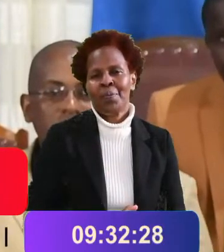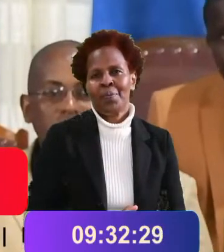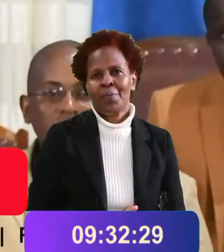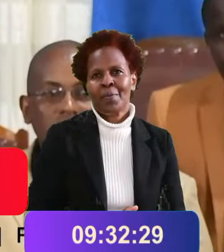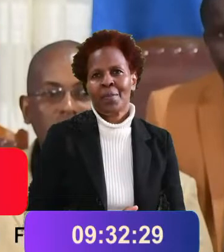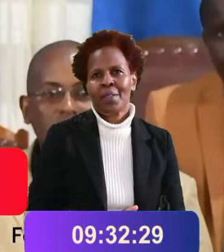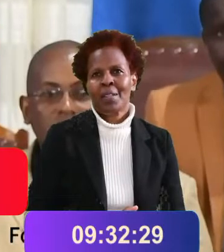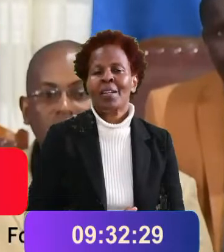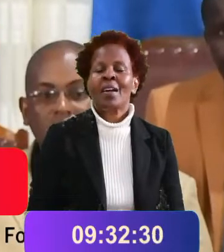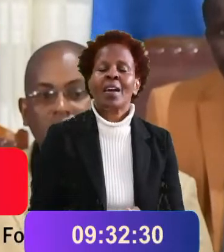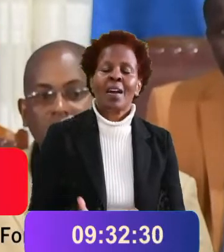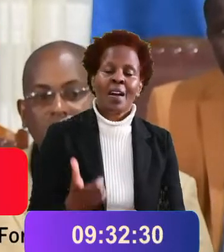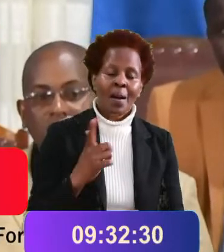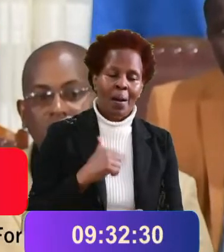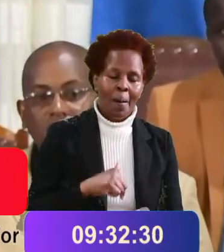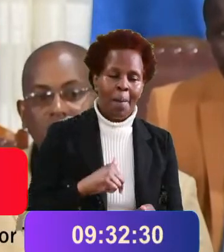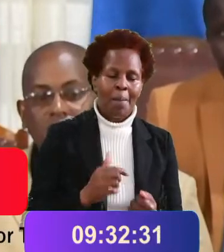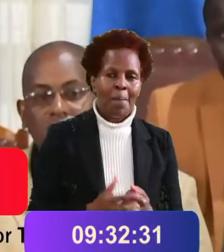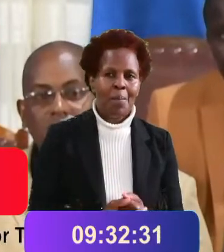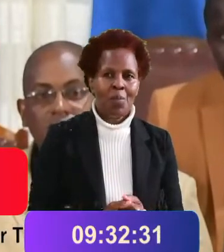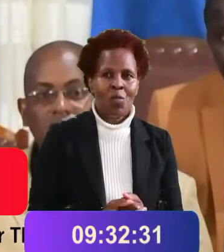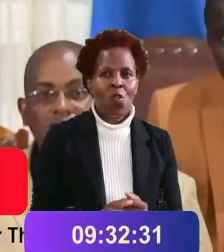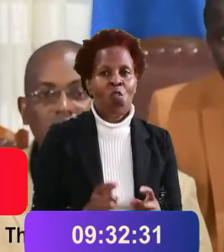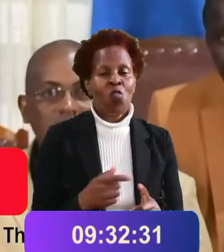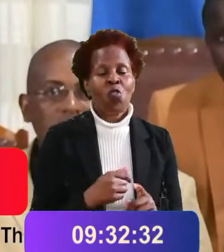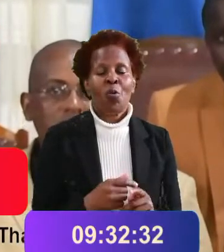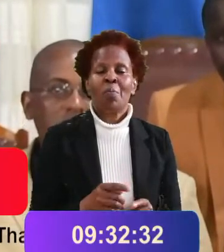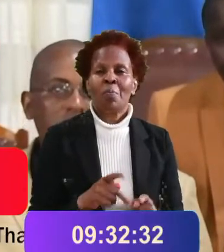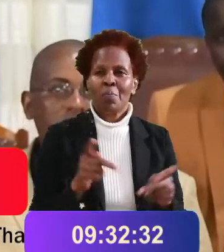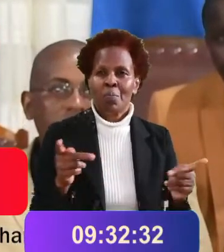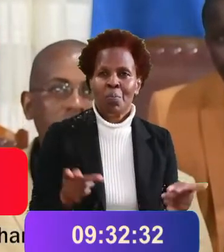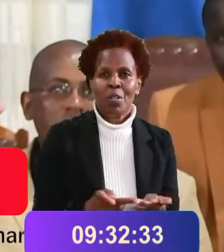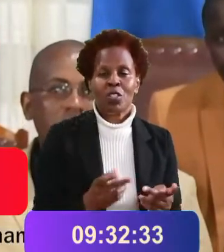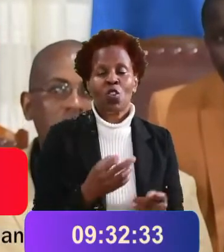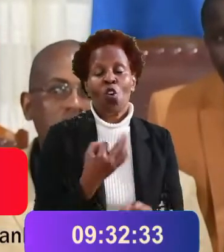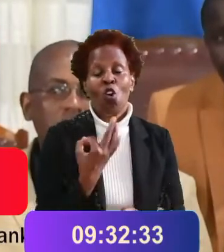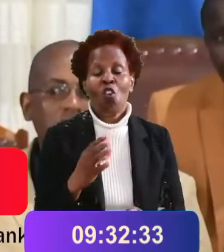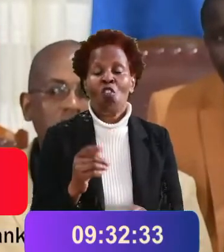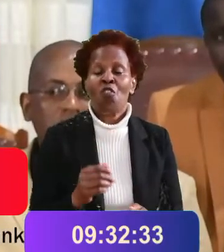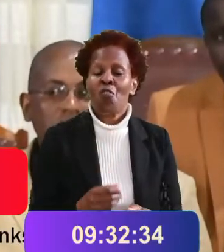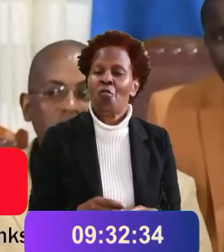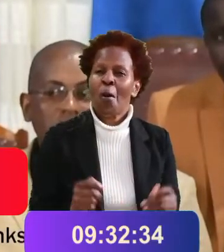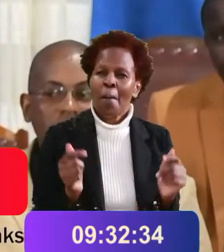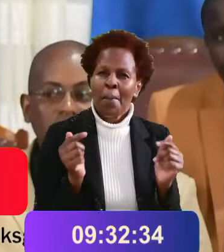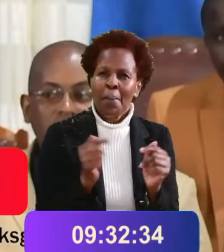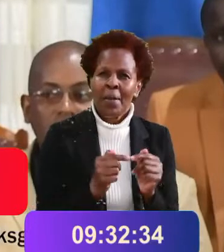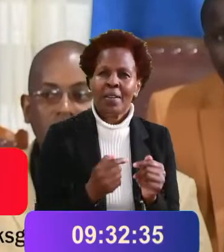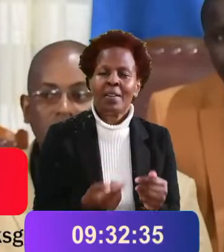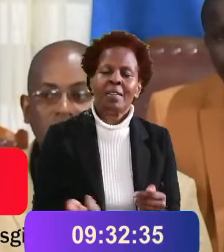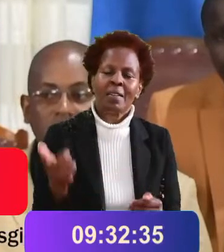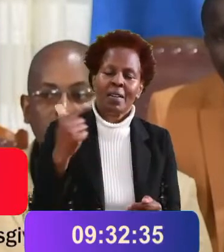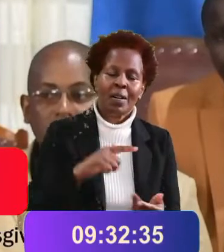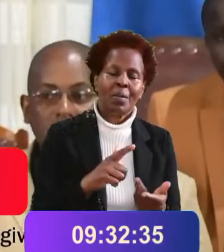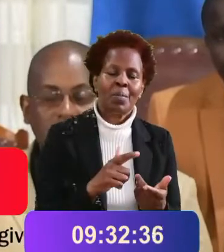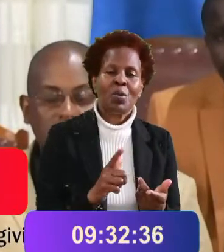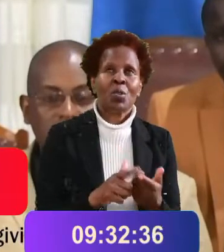Now come from your place of pain, come with a full thanksgiving to